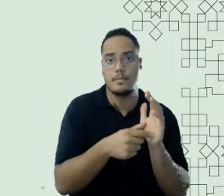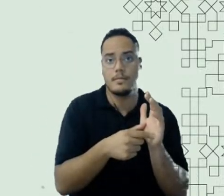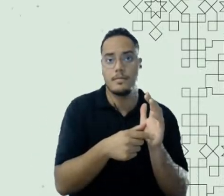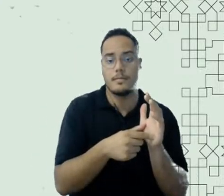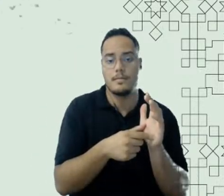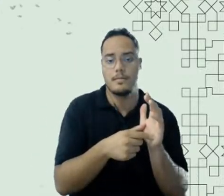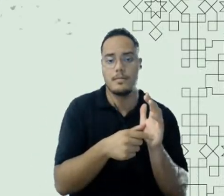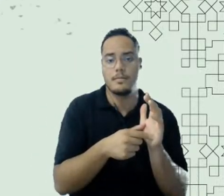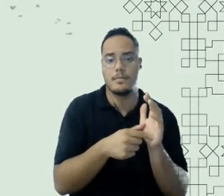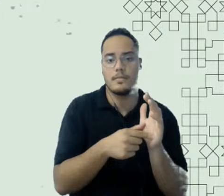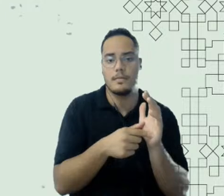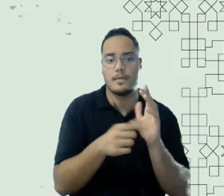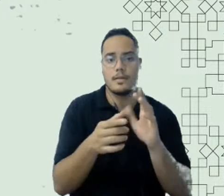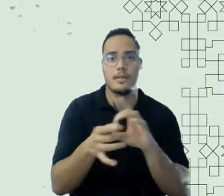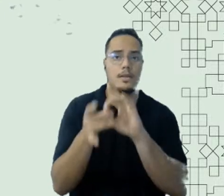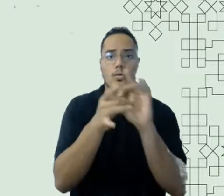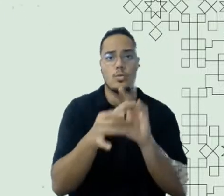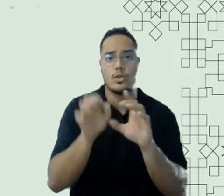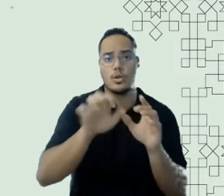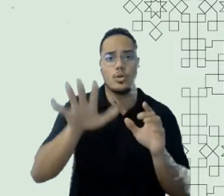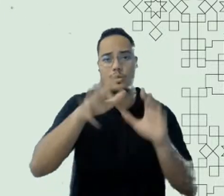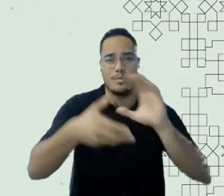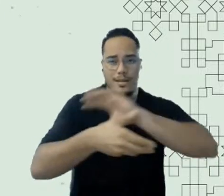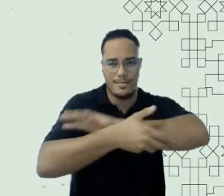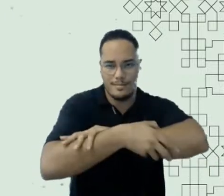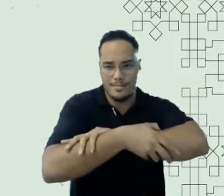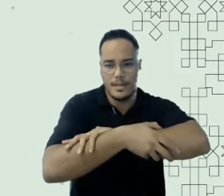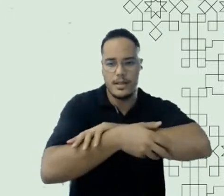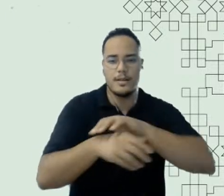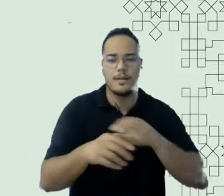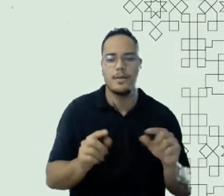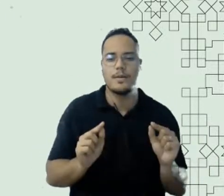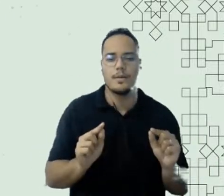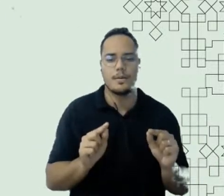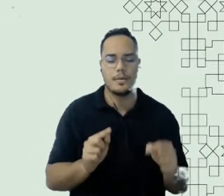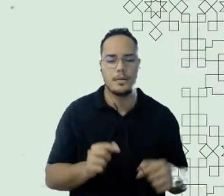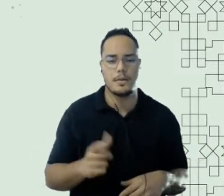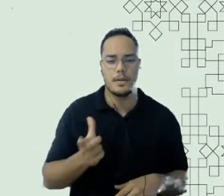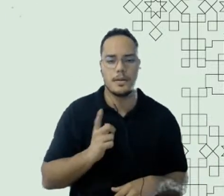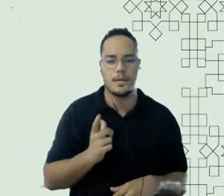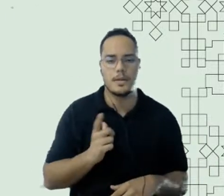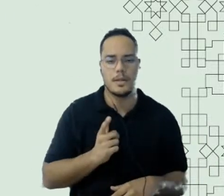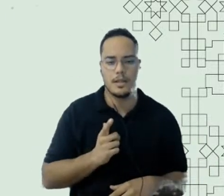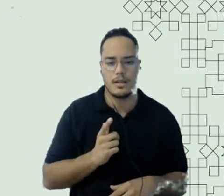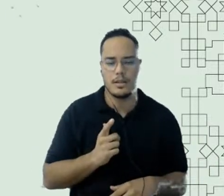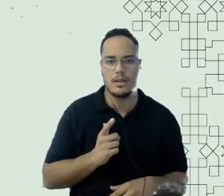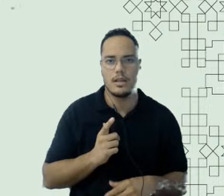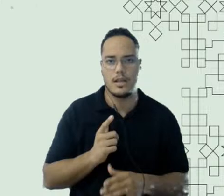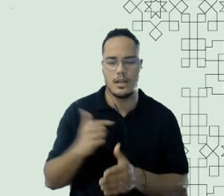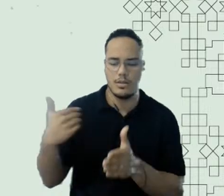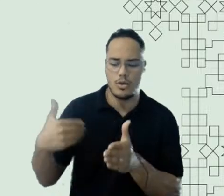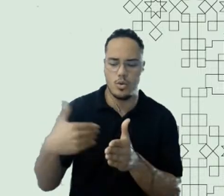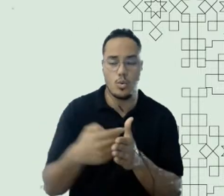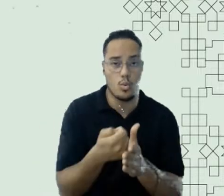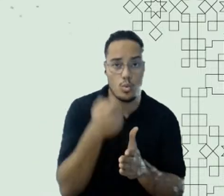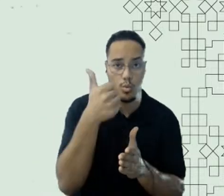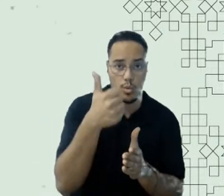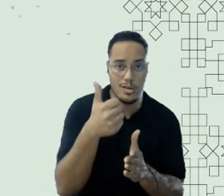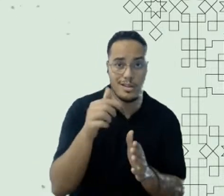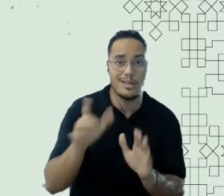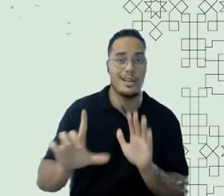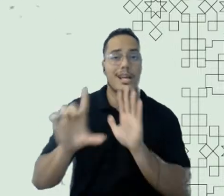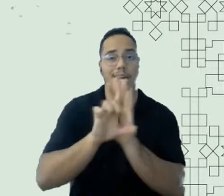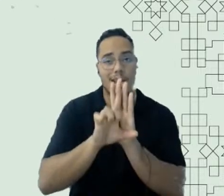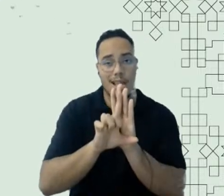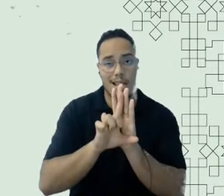next days or weeks. That AI Act actually confirmed that the text and data mining exception